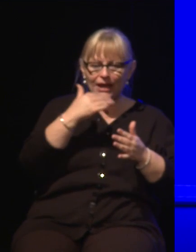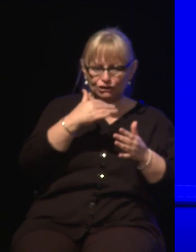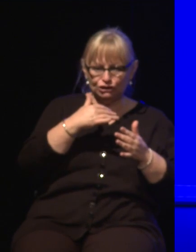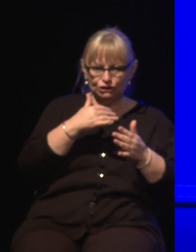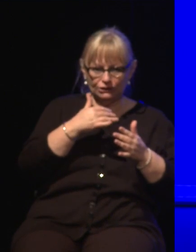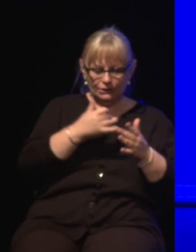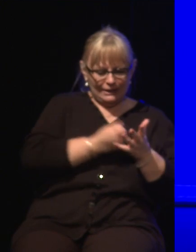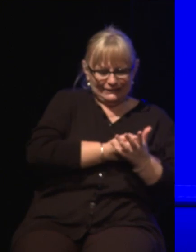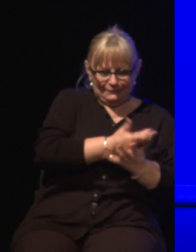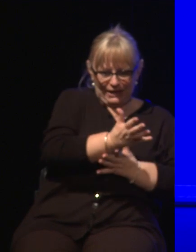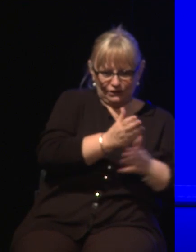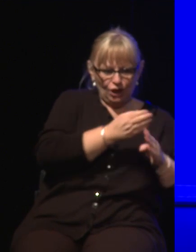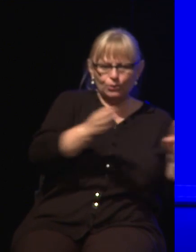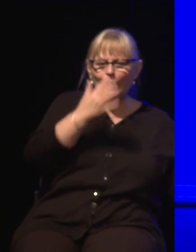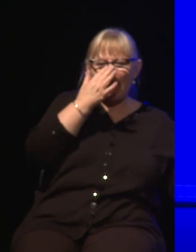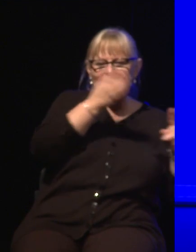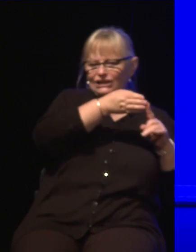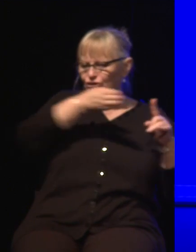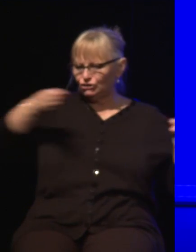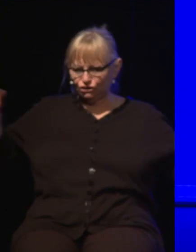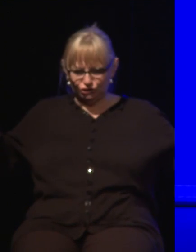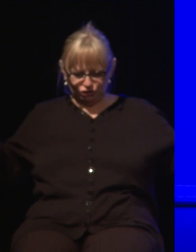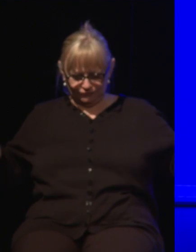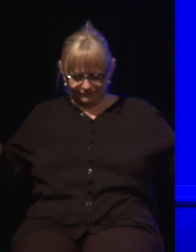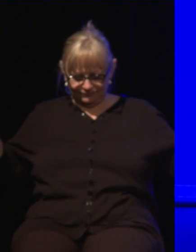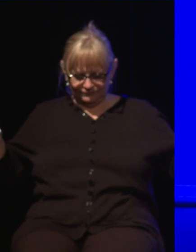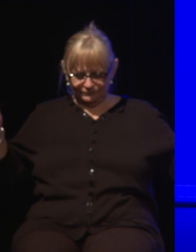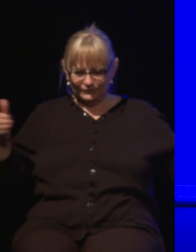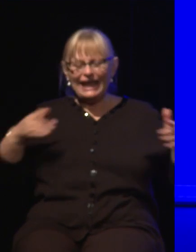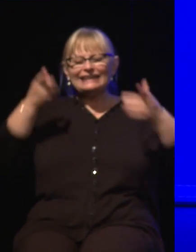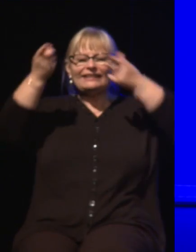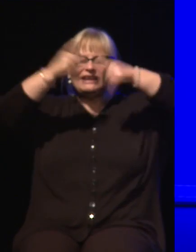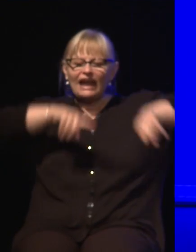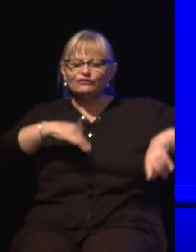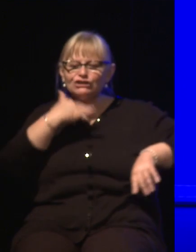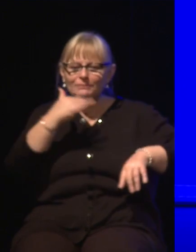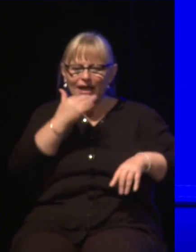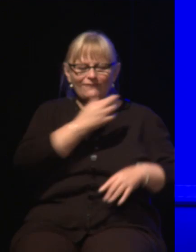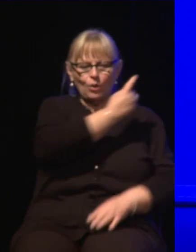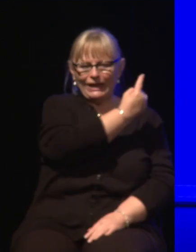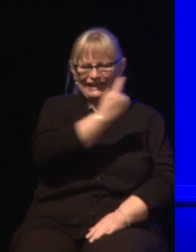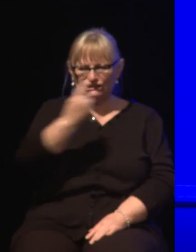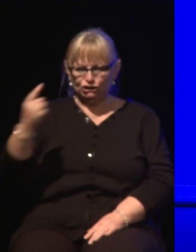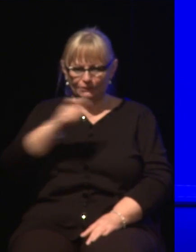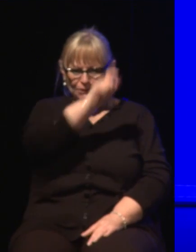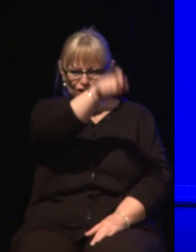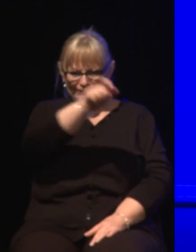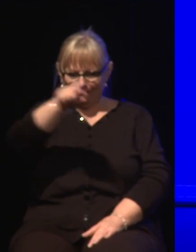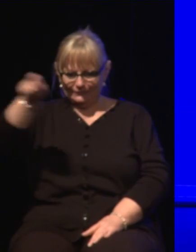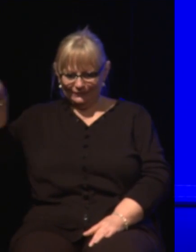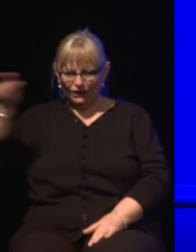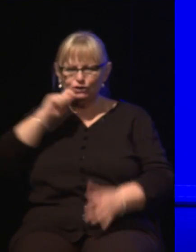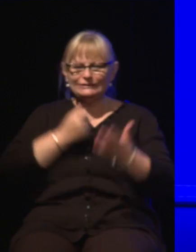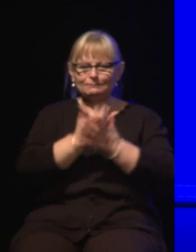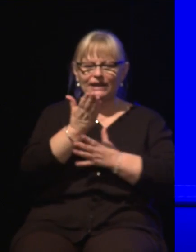by years of age. It's not in total how much gets spent, it's the average amount per person.